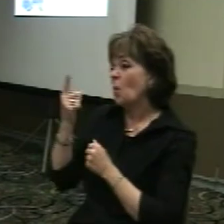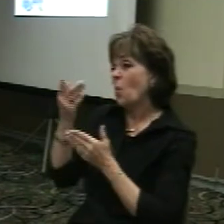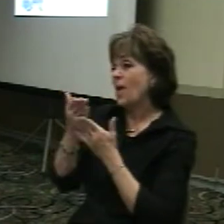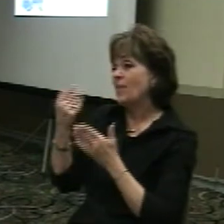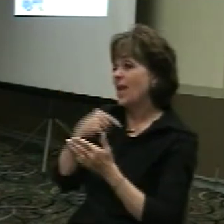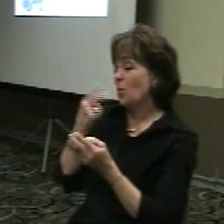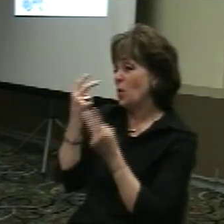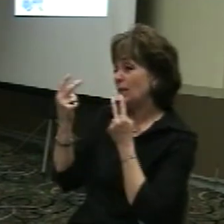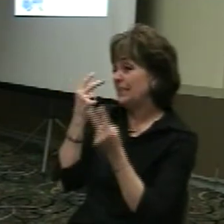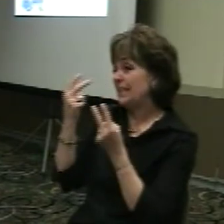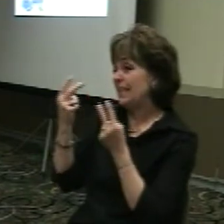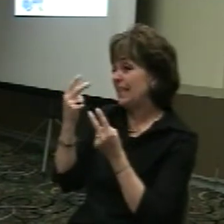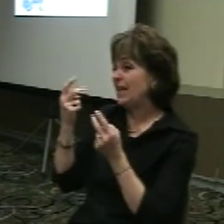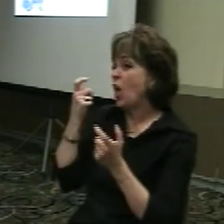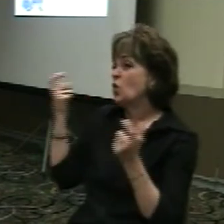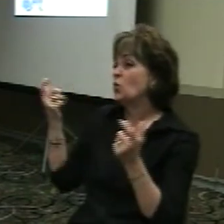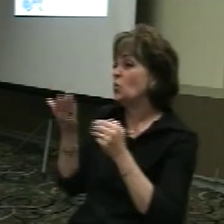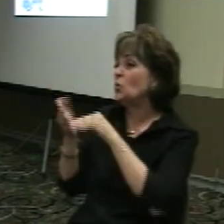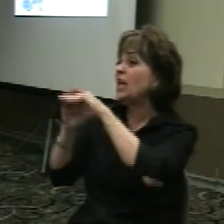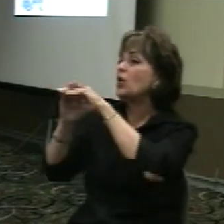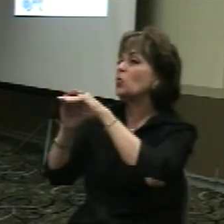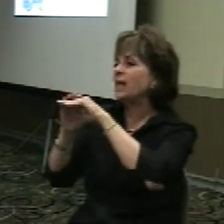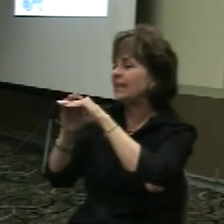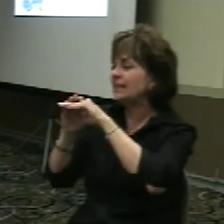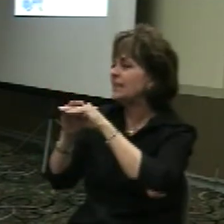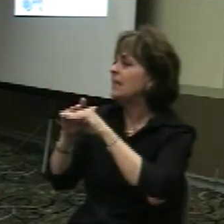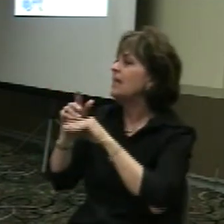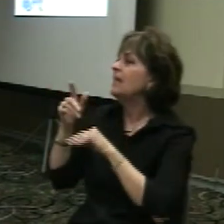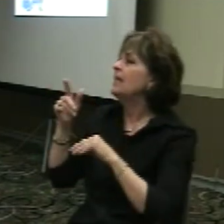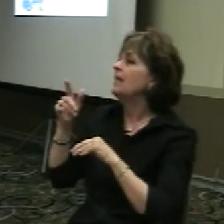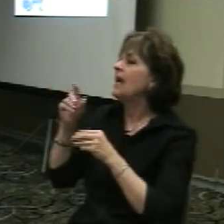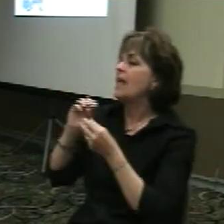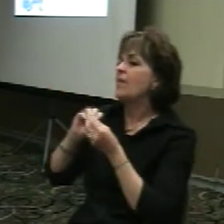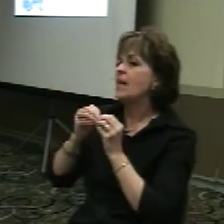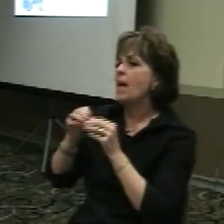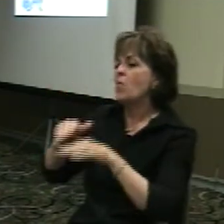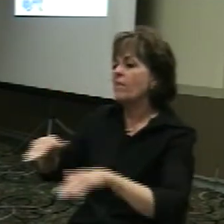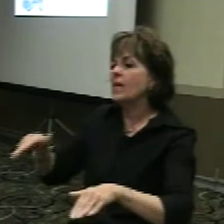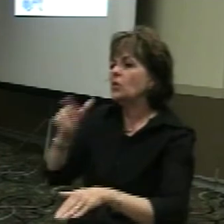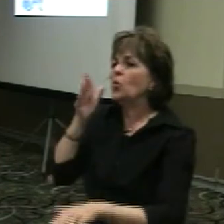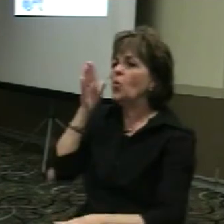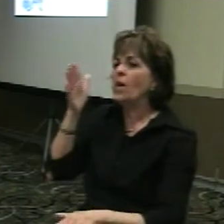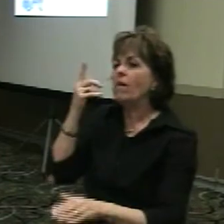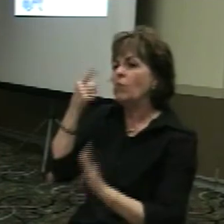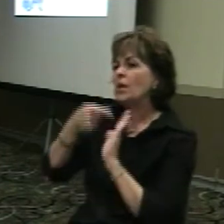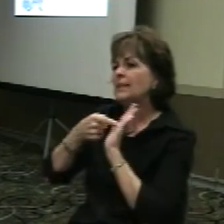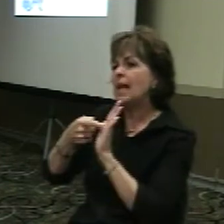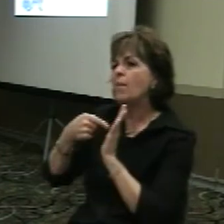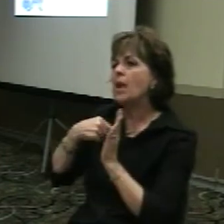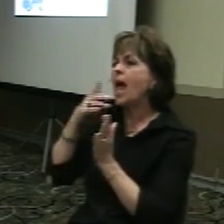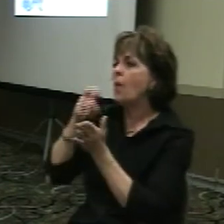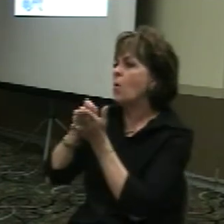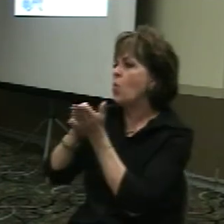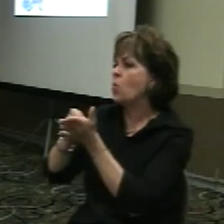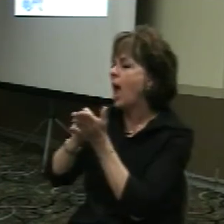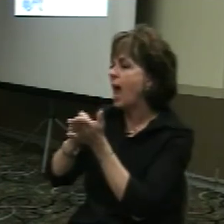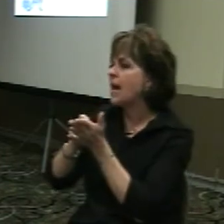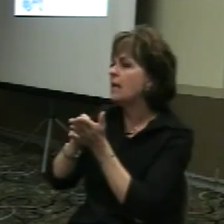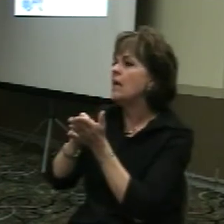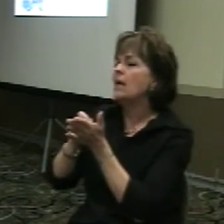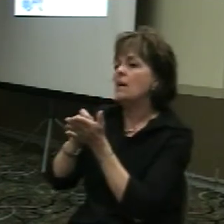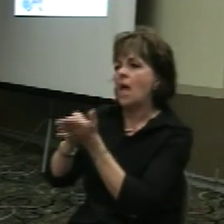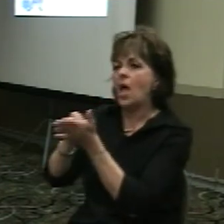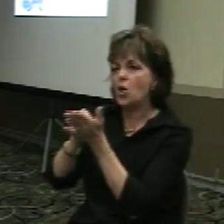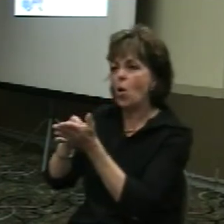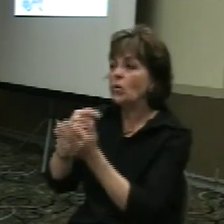One of the things that we're seeing a huge increase in is the number of kids who will, for example, I will write you a